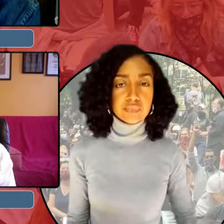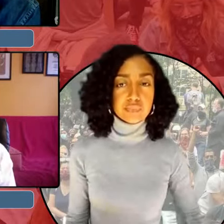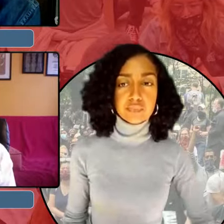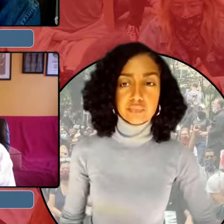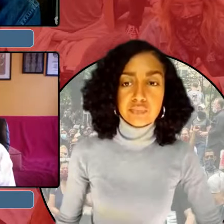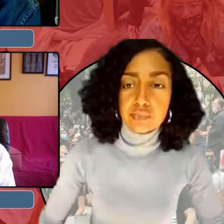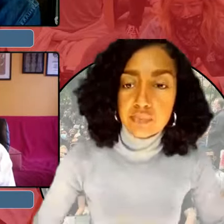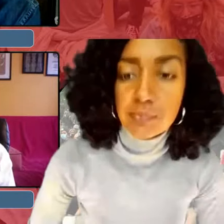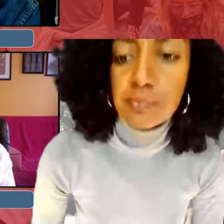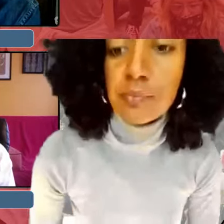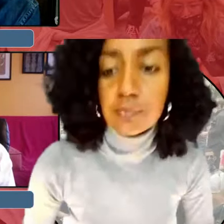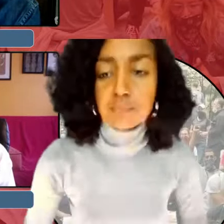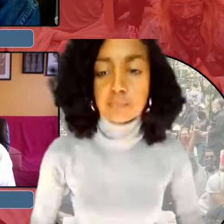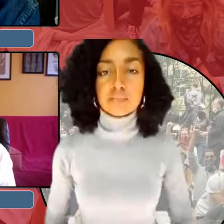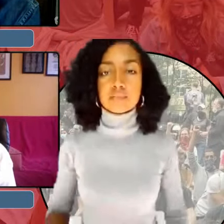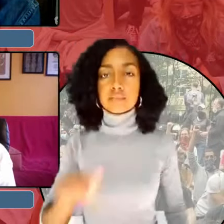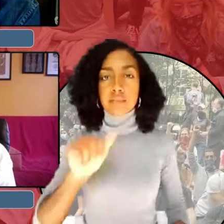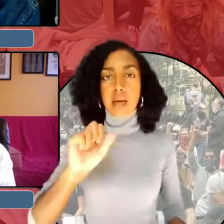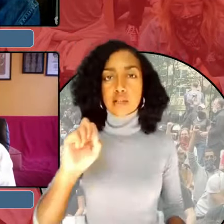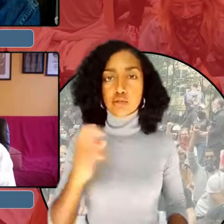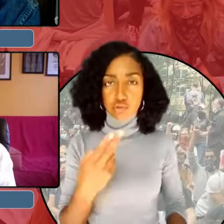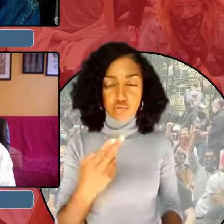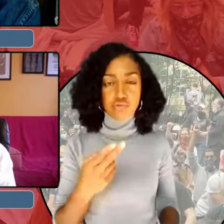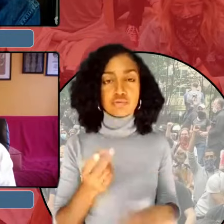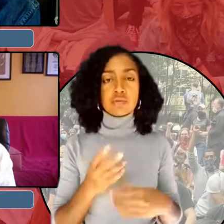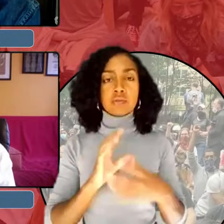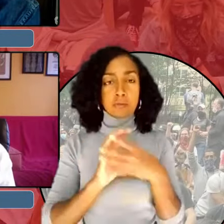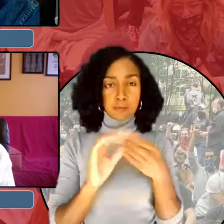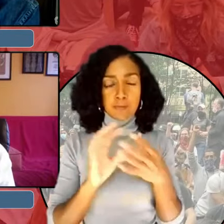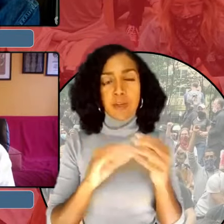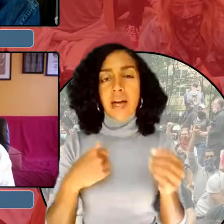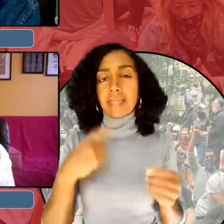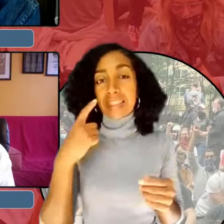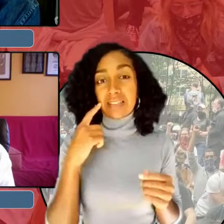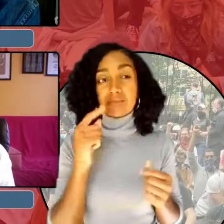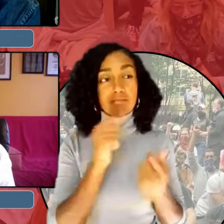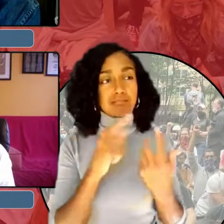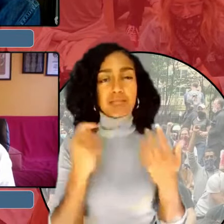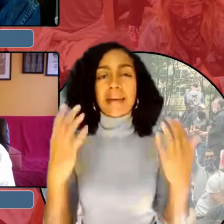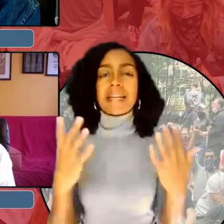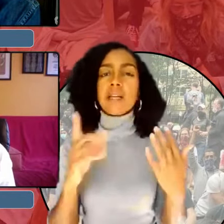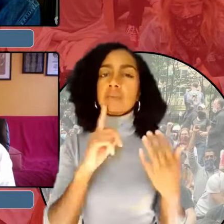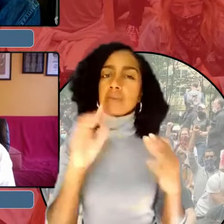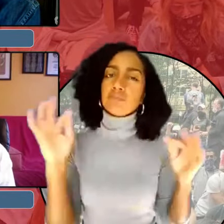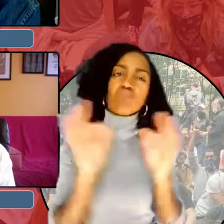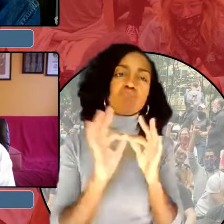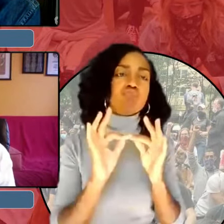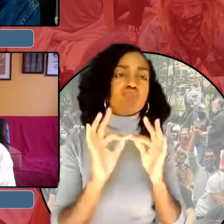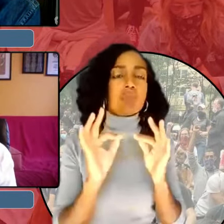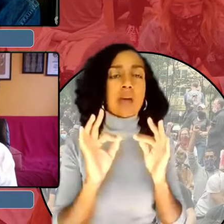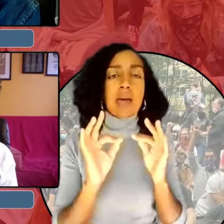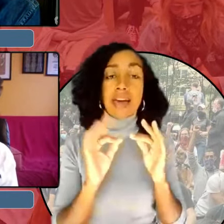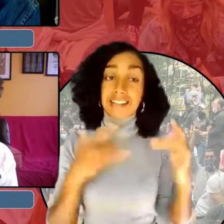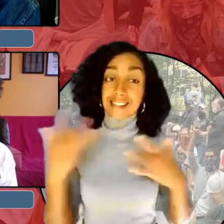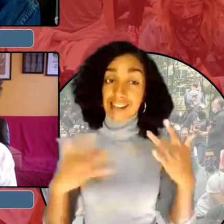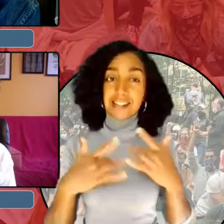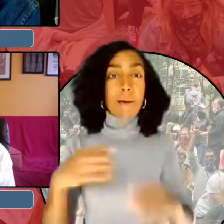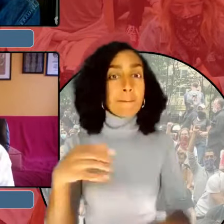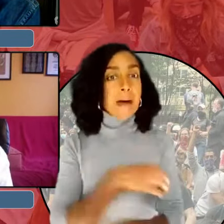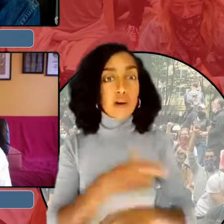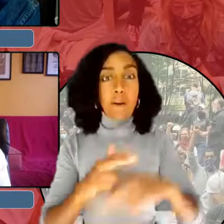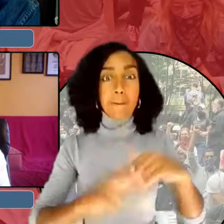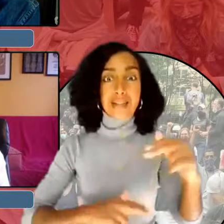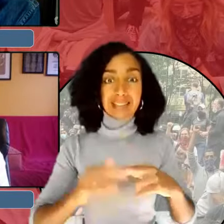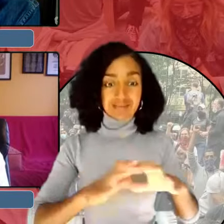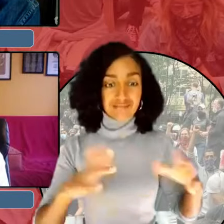I mean, I think there's lots of critically important and sometimes really exciting power building work that's going to be a priority, not only